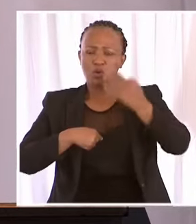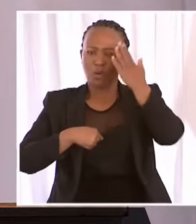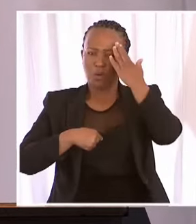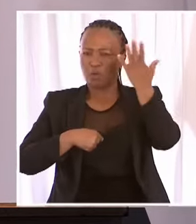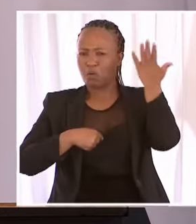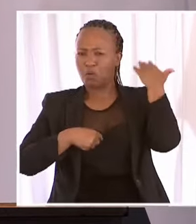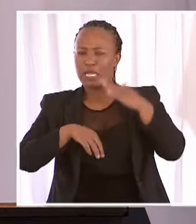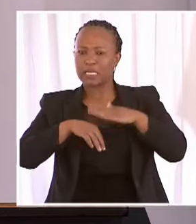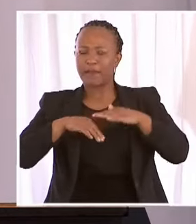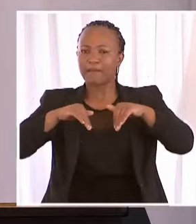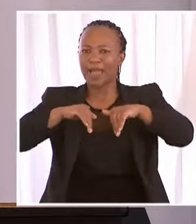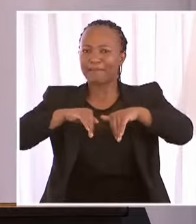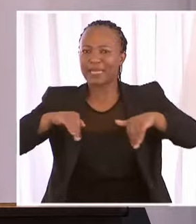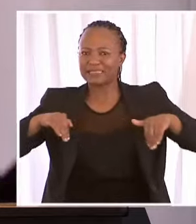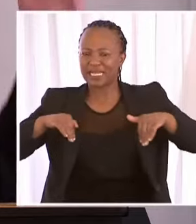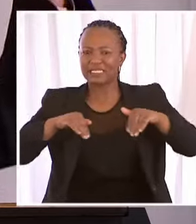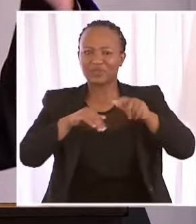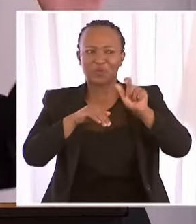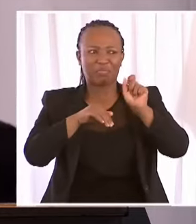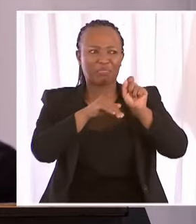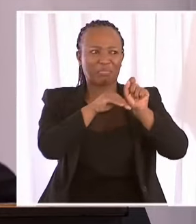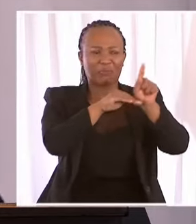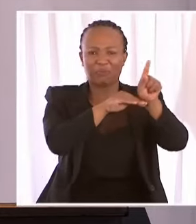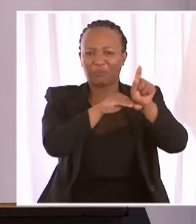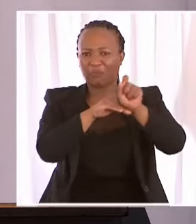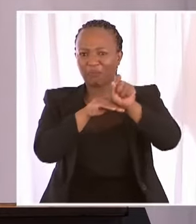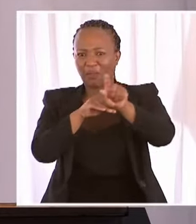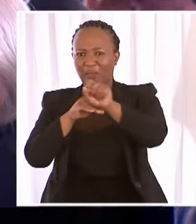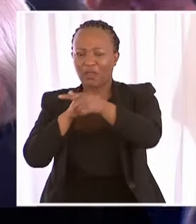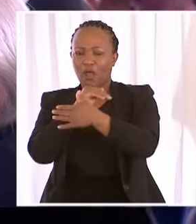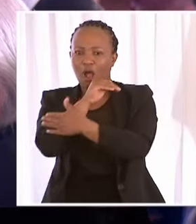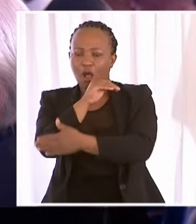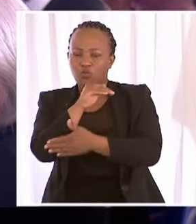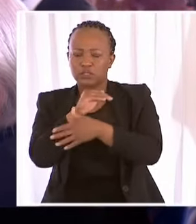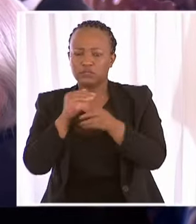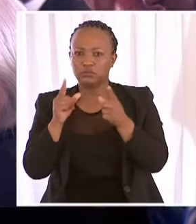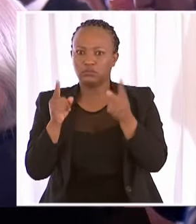at home and in exile for so many decades,